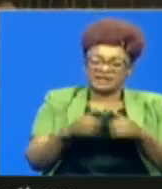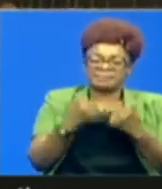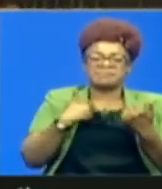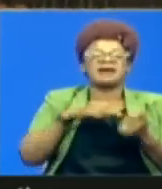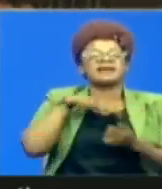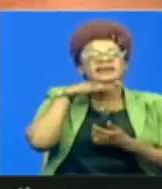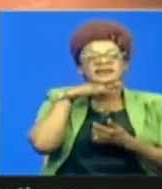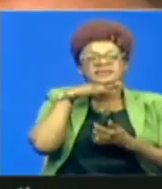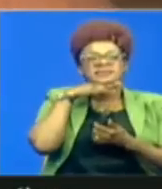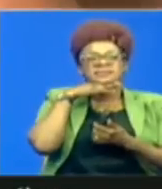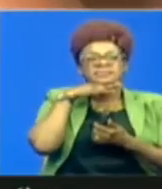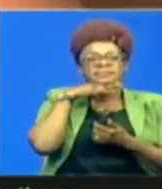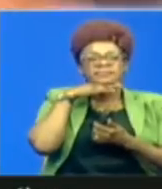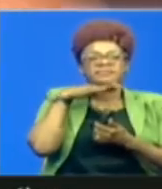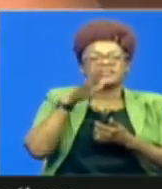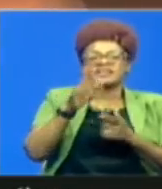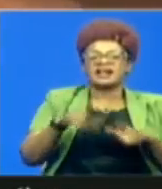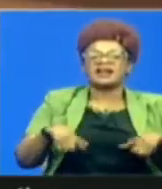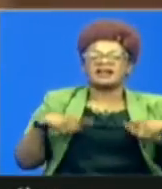be?